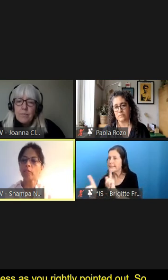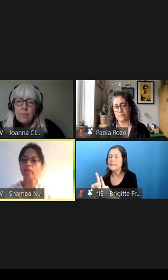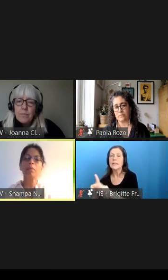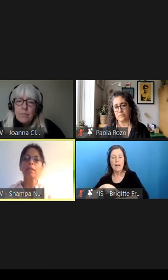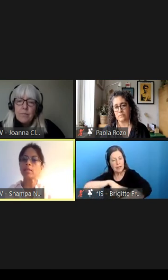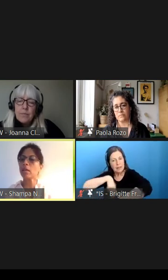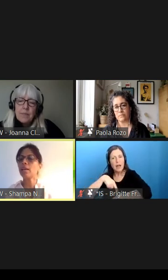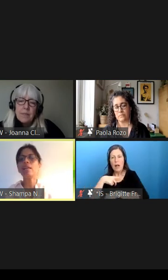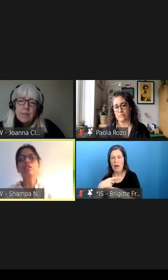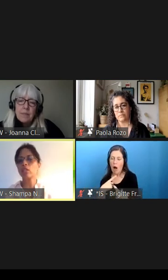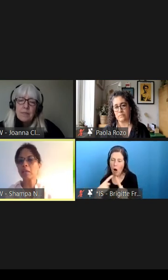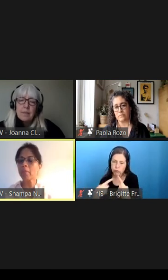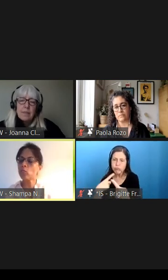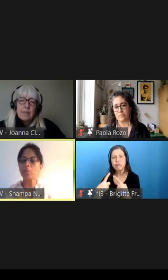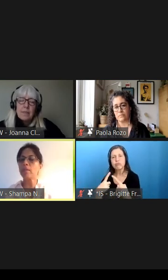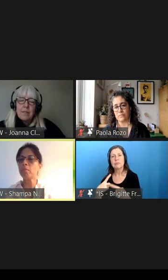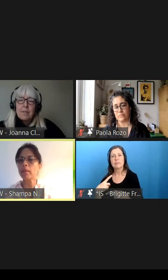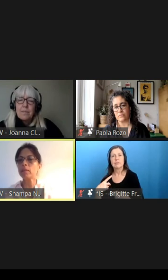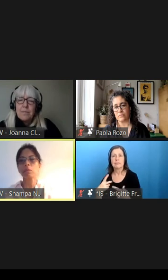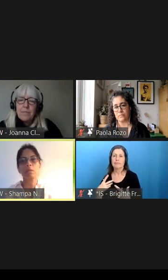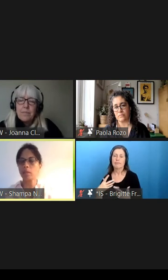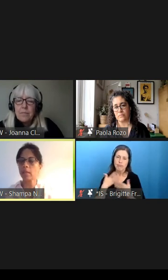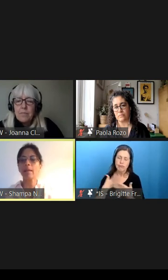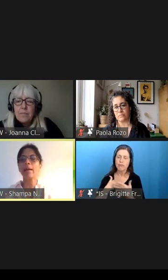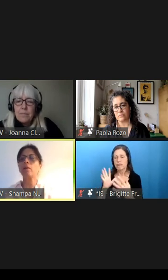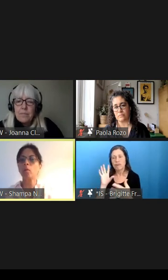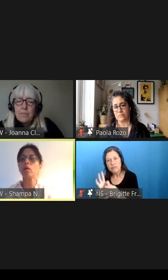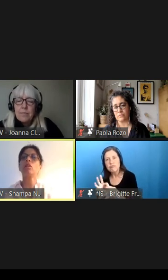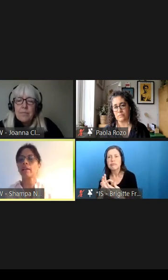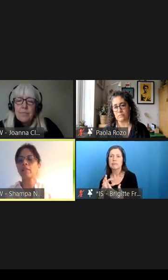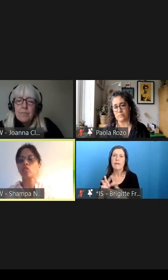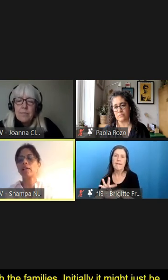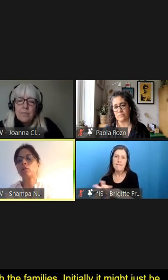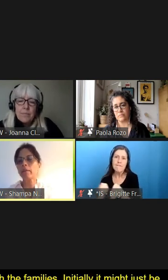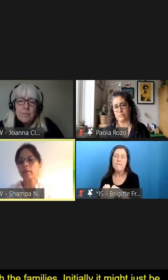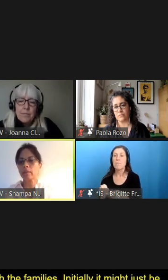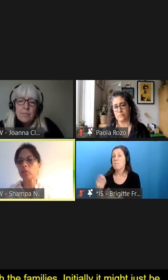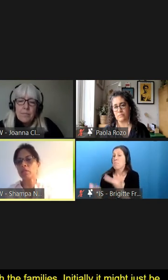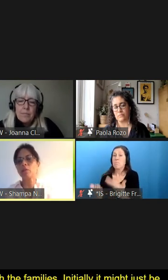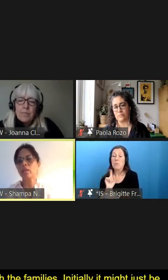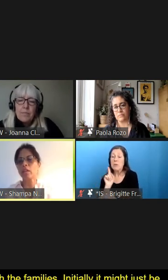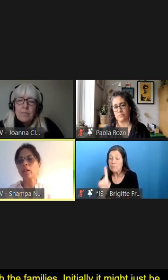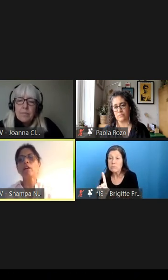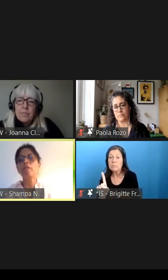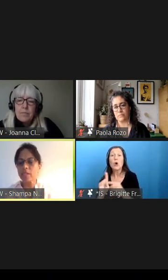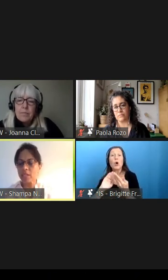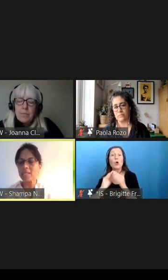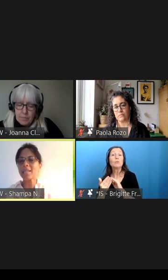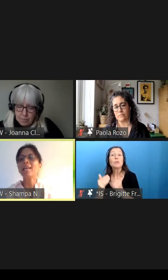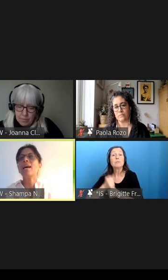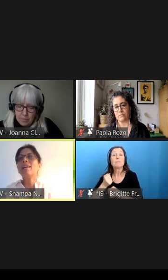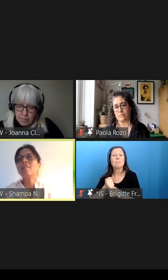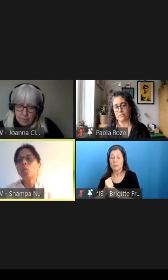with the families. Initially, it might just be the mother sitting there alongside the child when the community worker